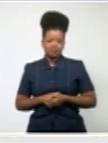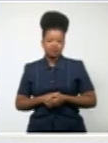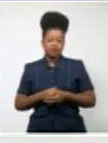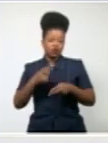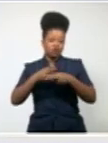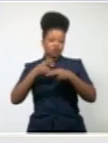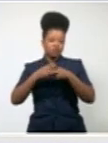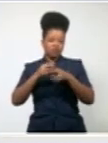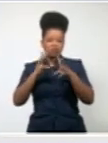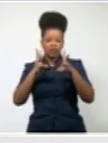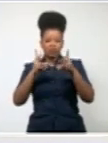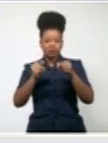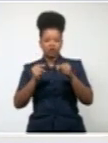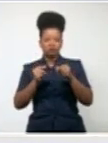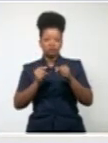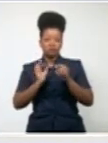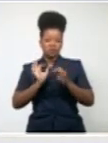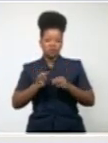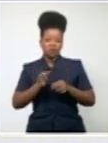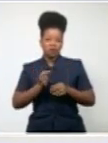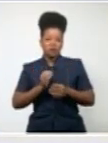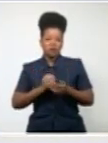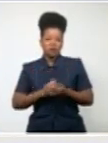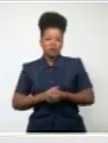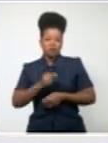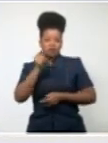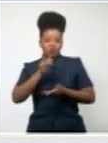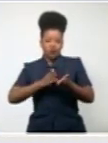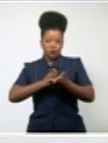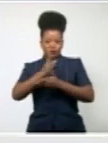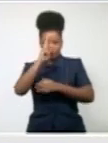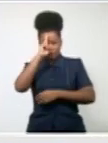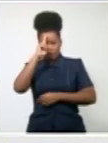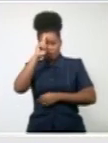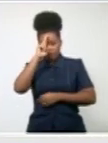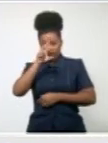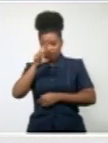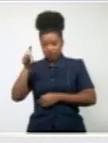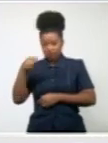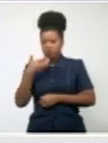that expresses our patients' evolution.